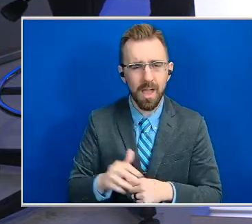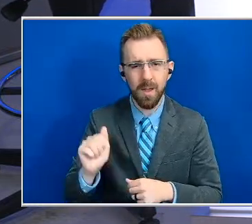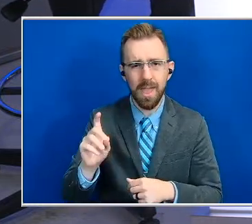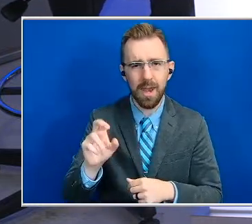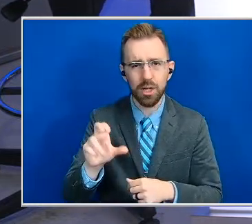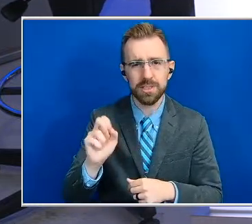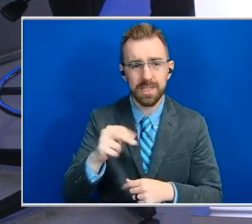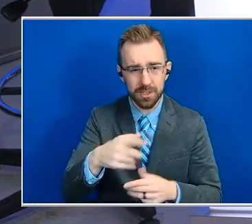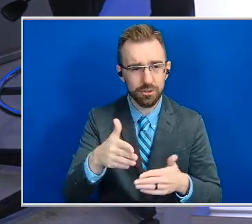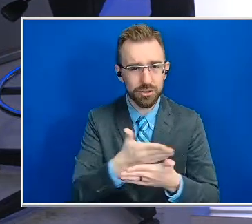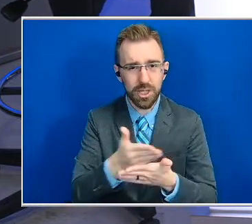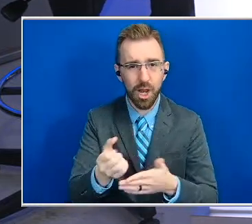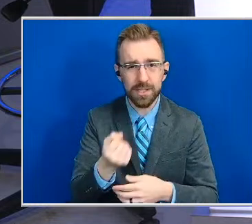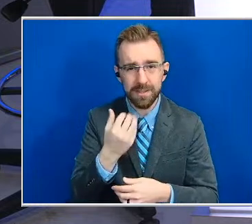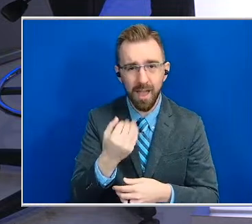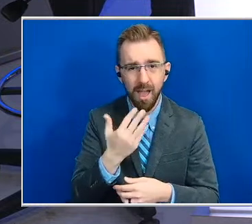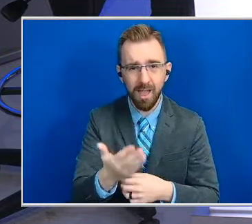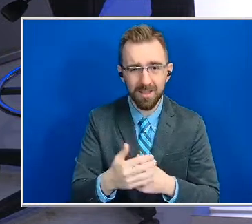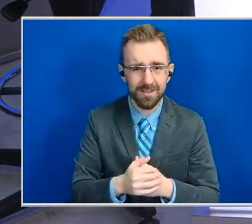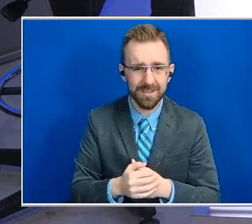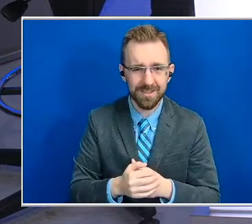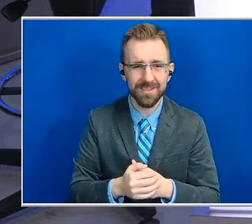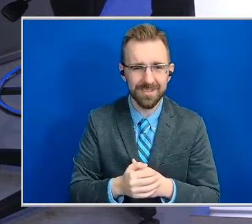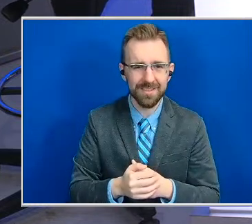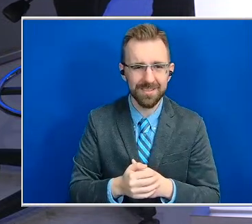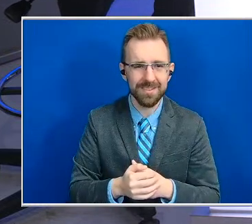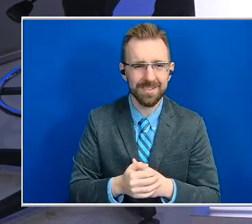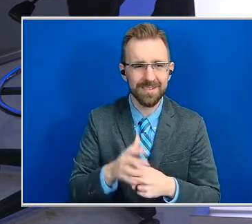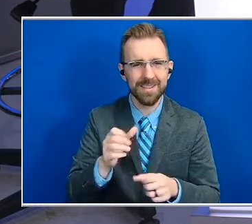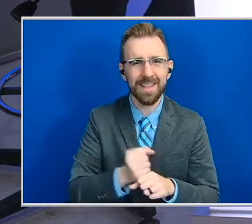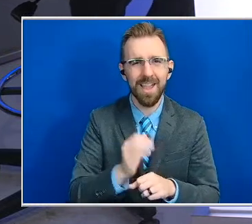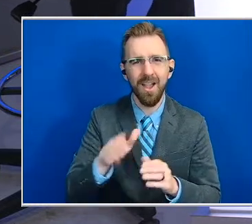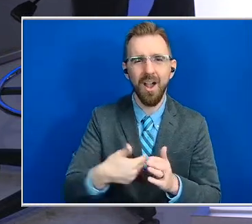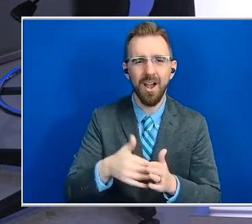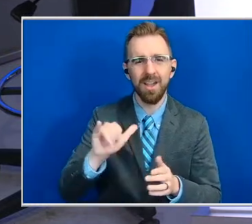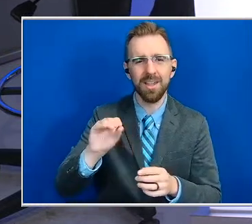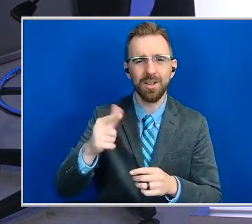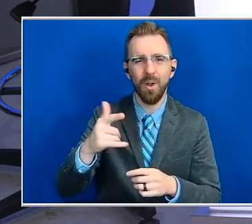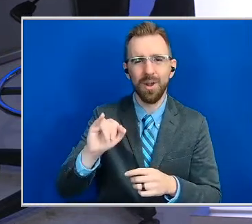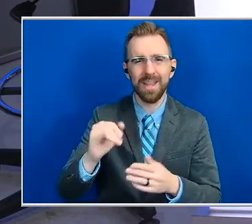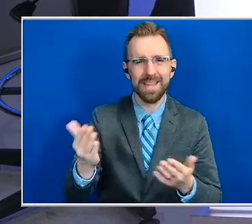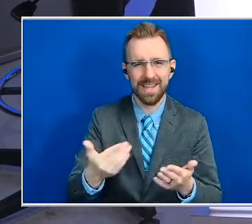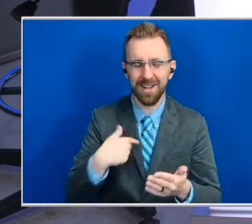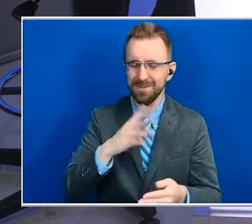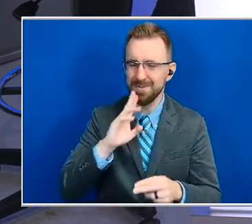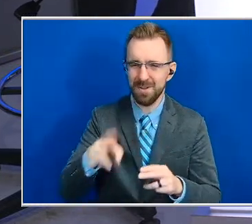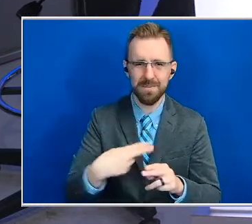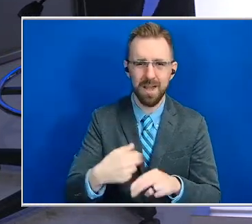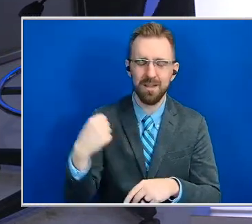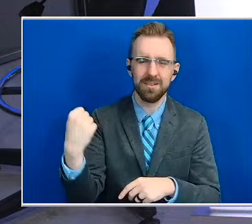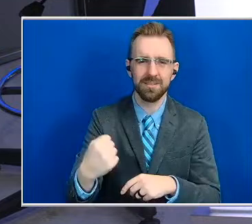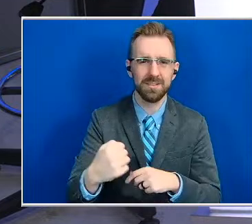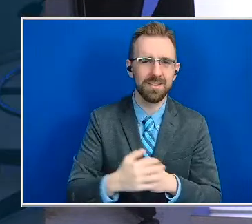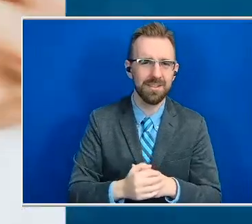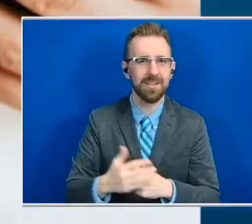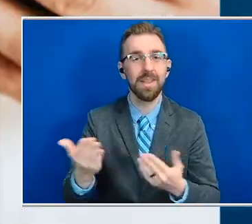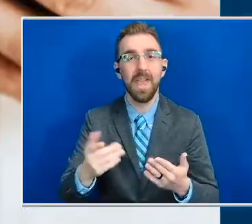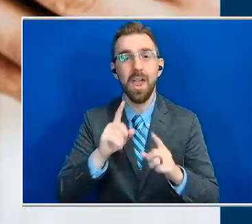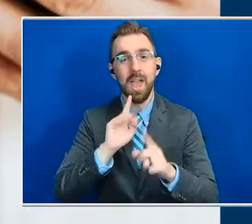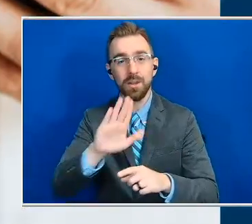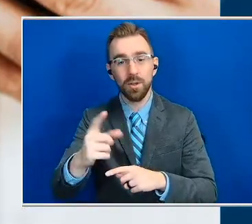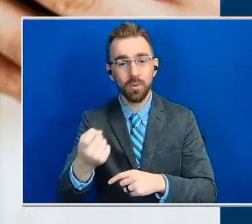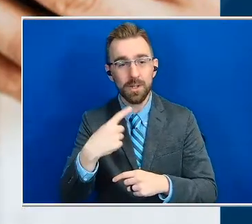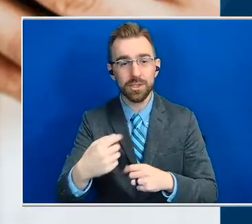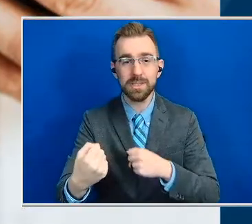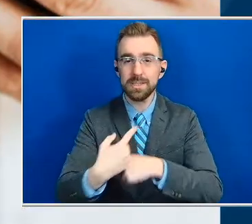I mean, I just want to know who gets all the yogis here, Anderson. That's what I'm talking about. All right, we're here to answer your questions. Send them in using the info